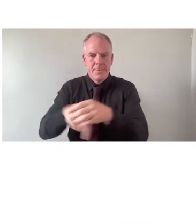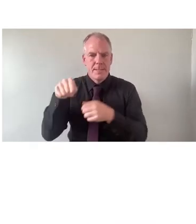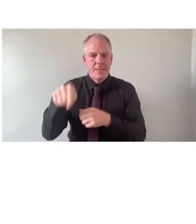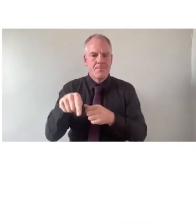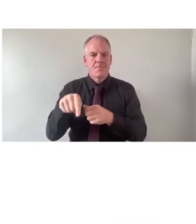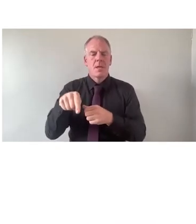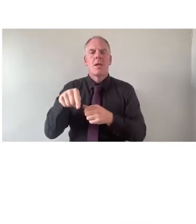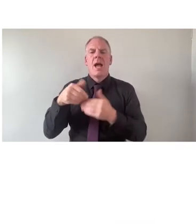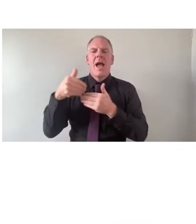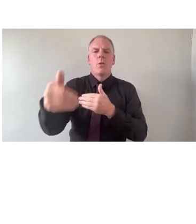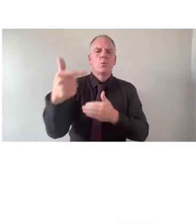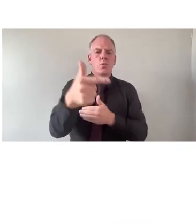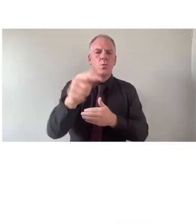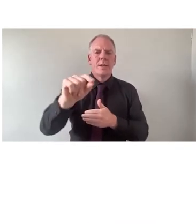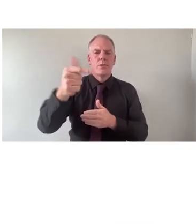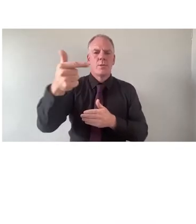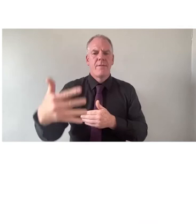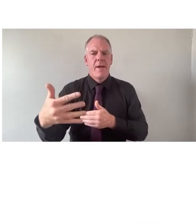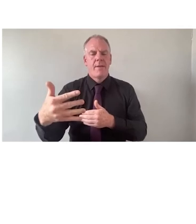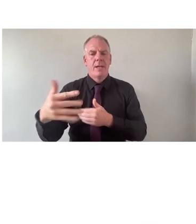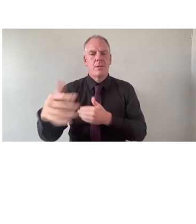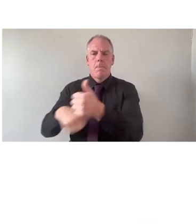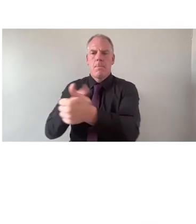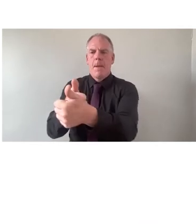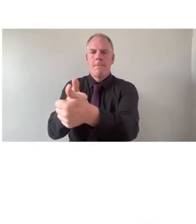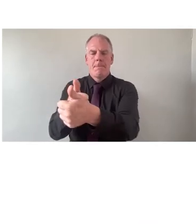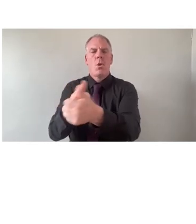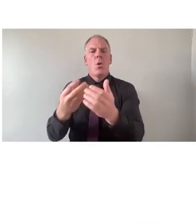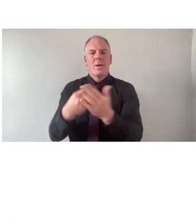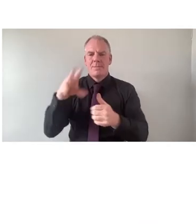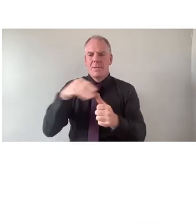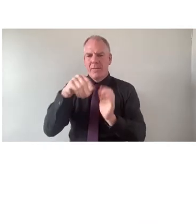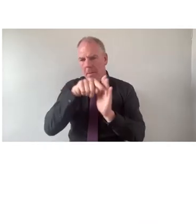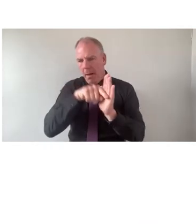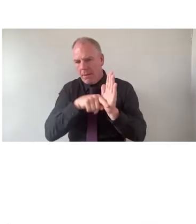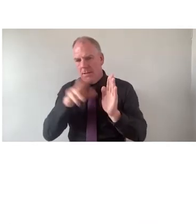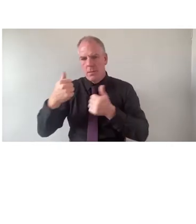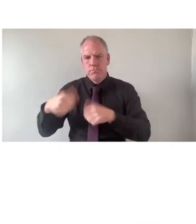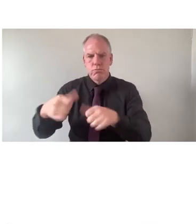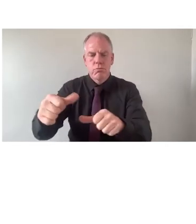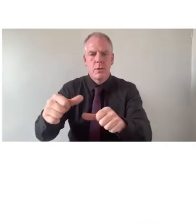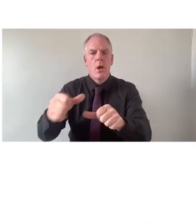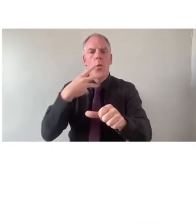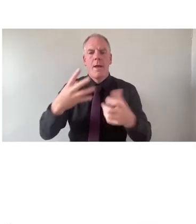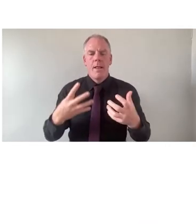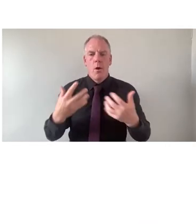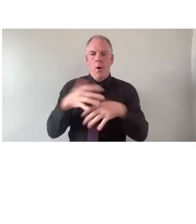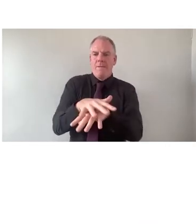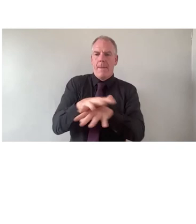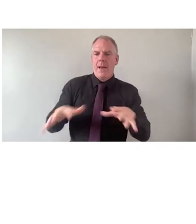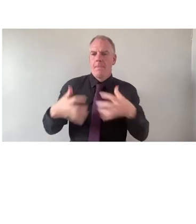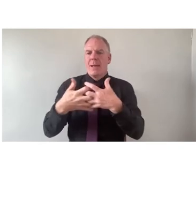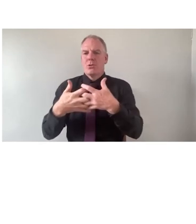out to 2025, and sought to underpin those then by specific policy measures, some of which overlap and dovetail quite neatly with